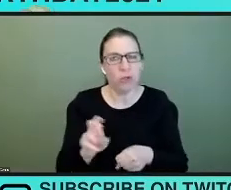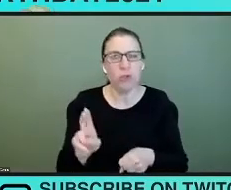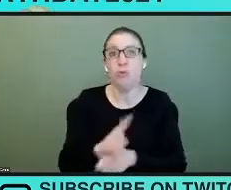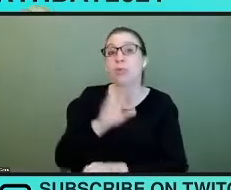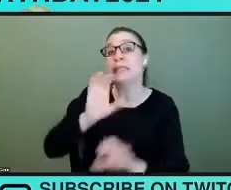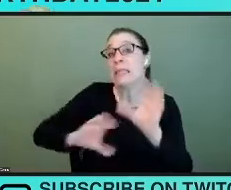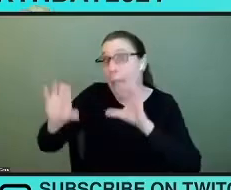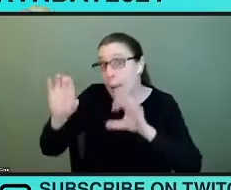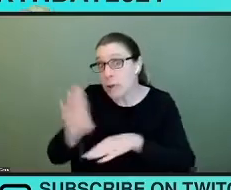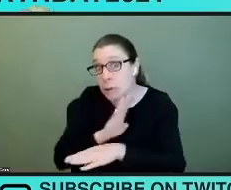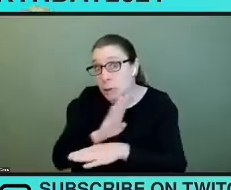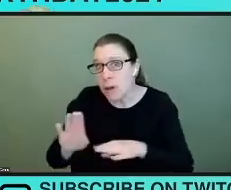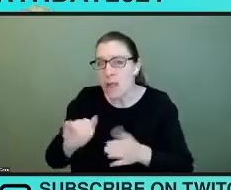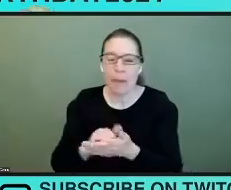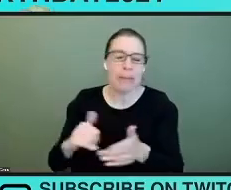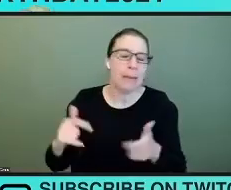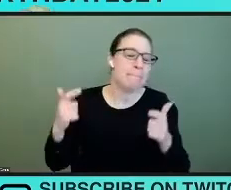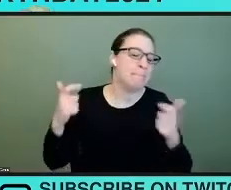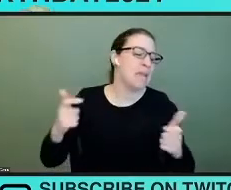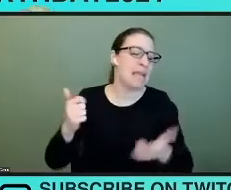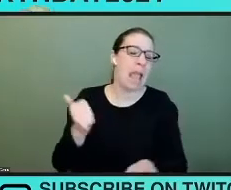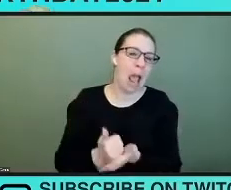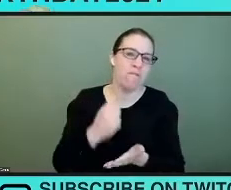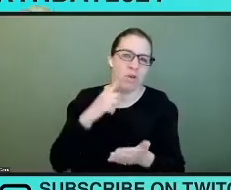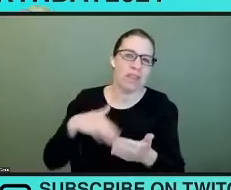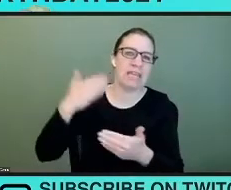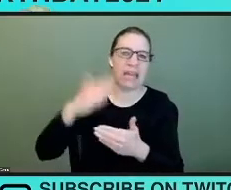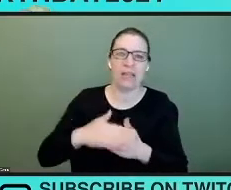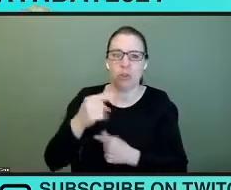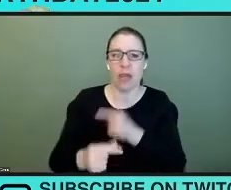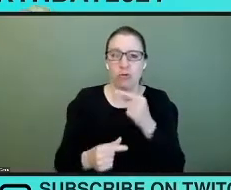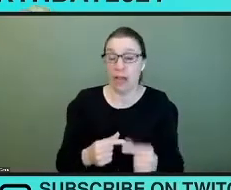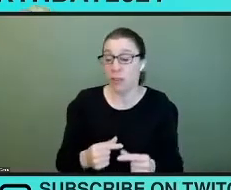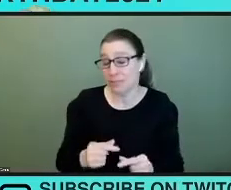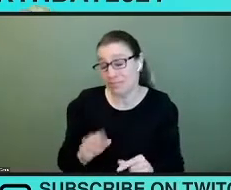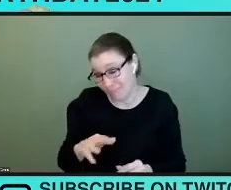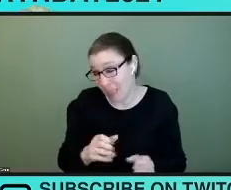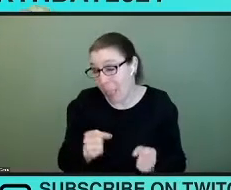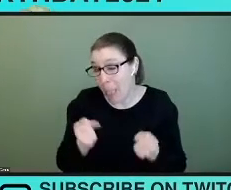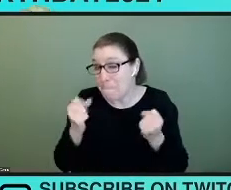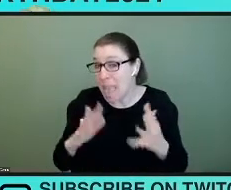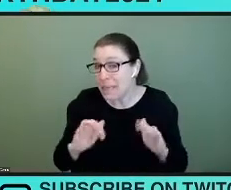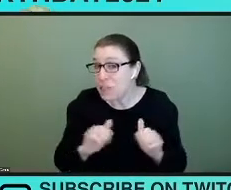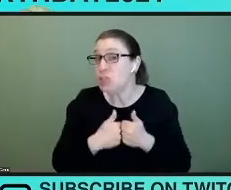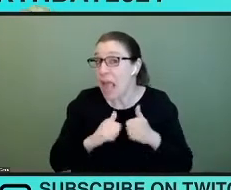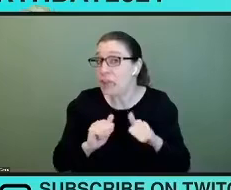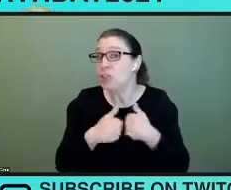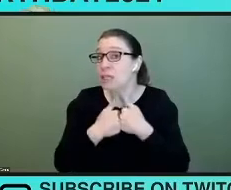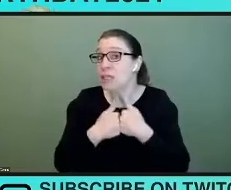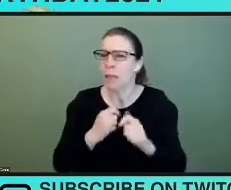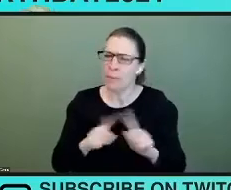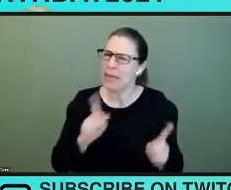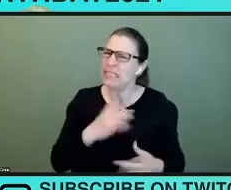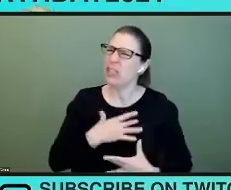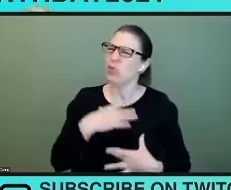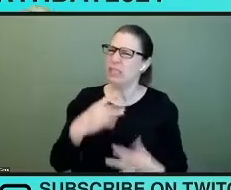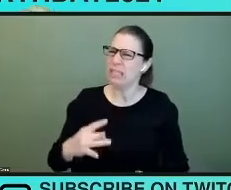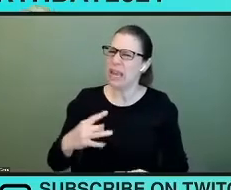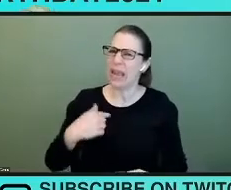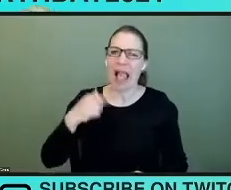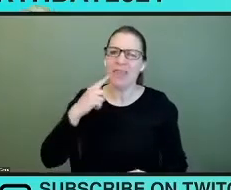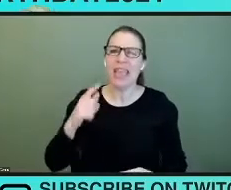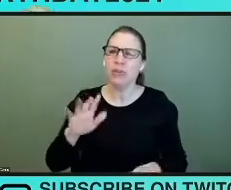for your generation for sure. A lot of challenges, but it's also interesting because there are challenges, I believe. Yeah. Opportunities,